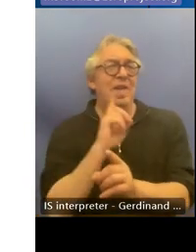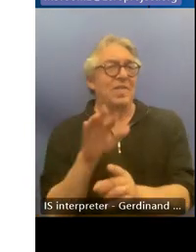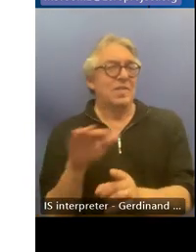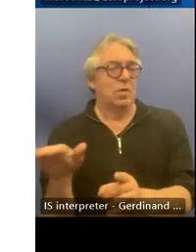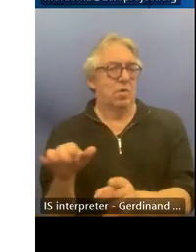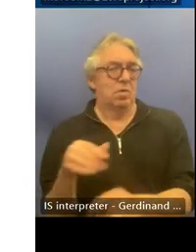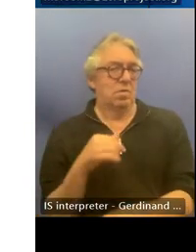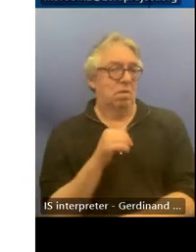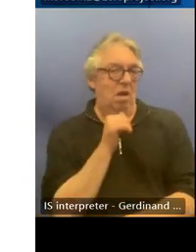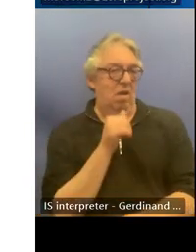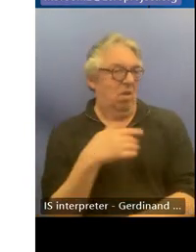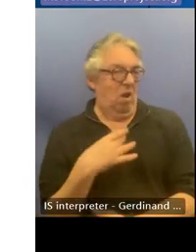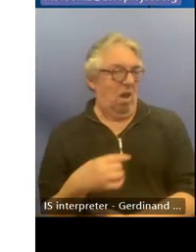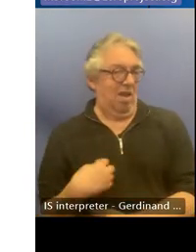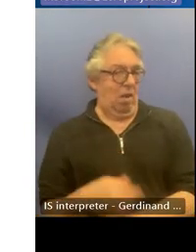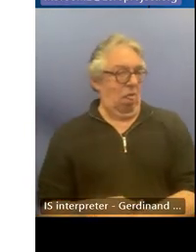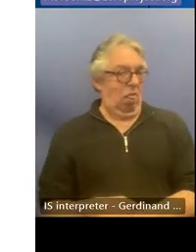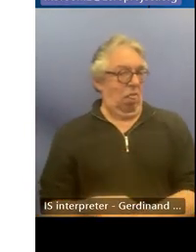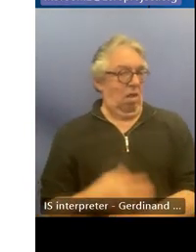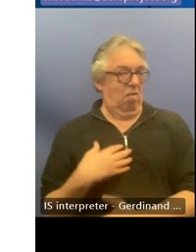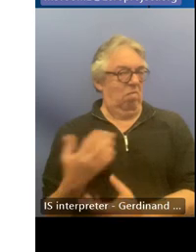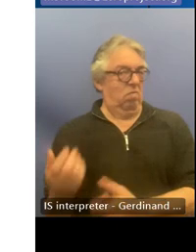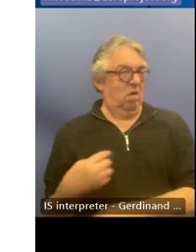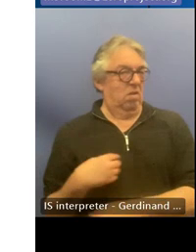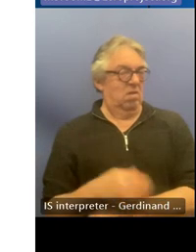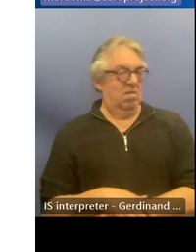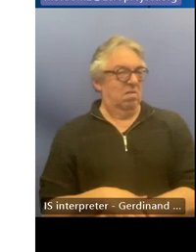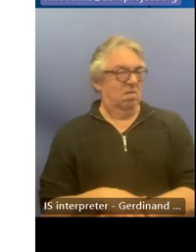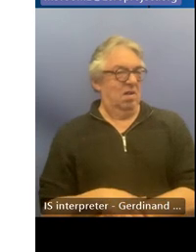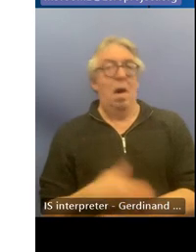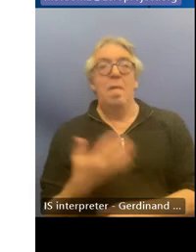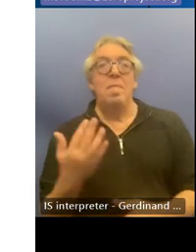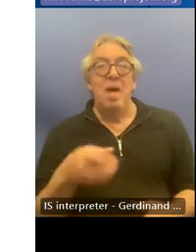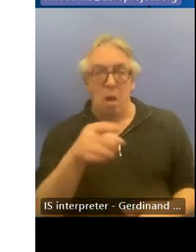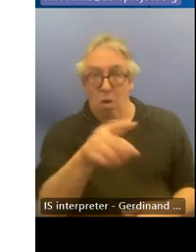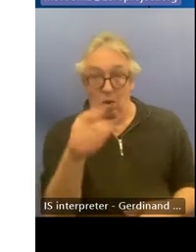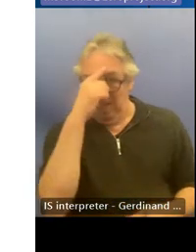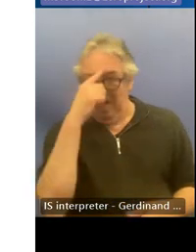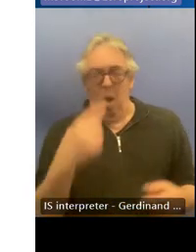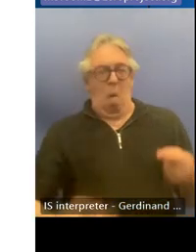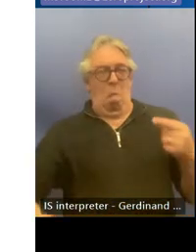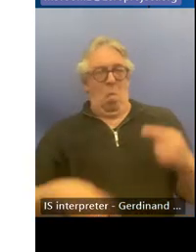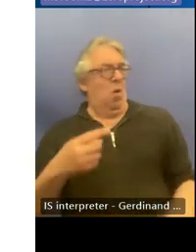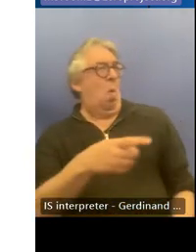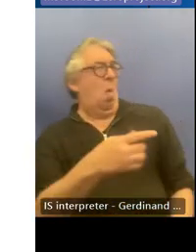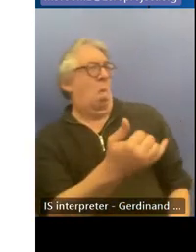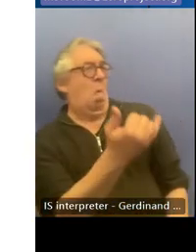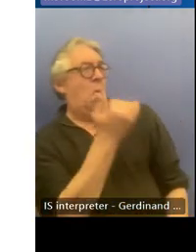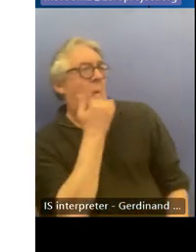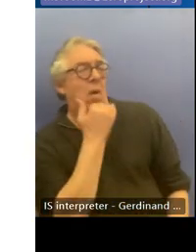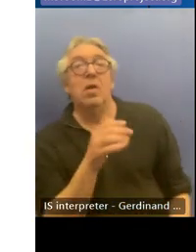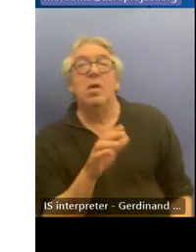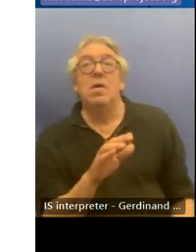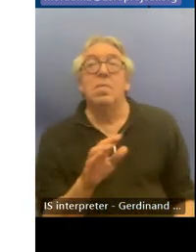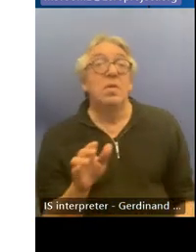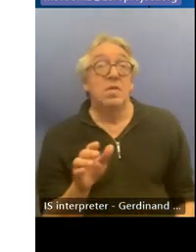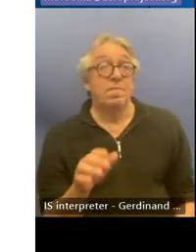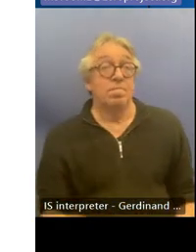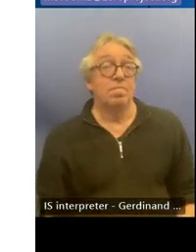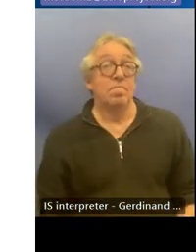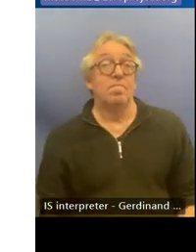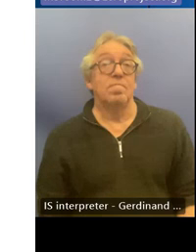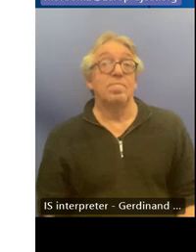all. This may seem very politically incorrect, you know, because all our laws in